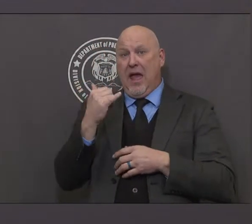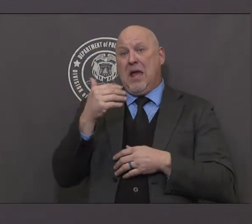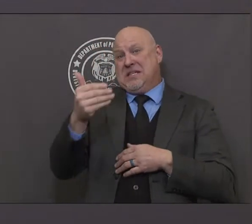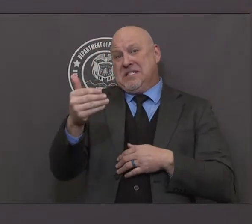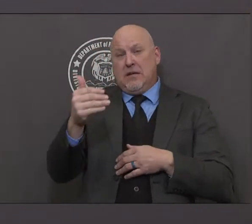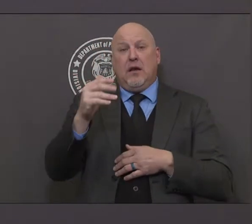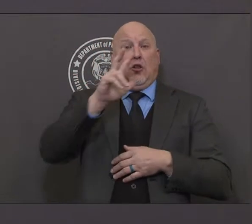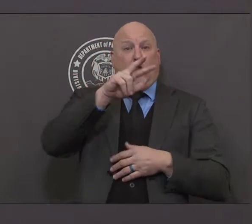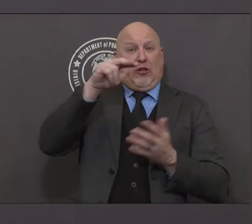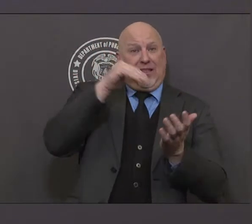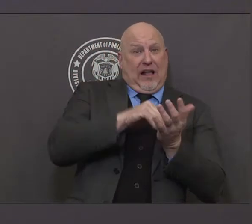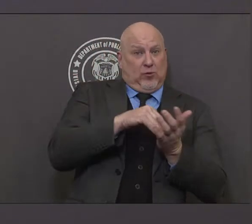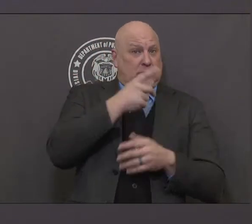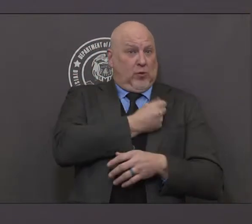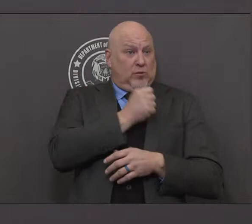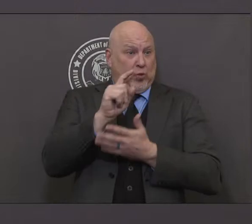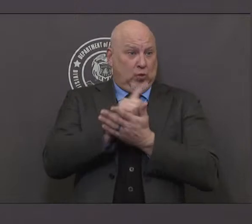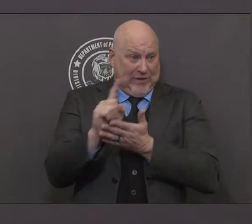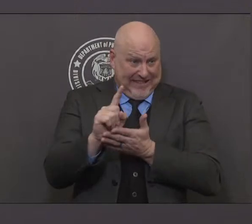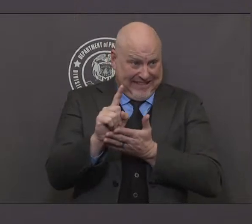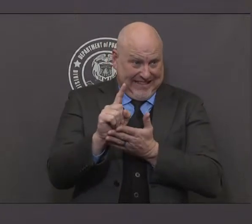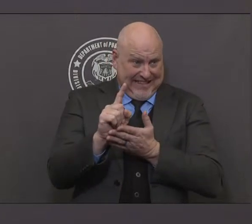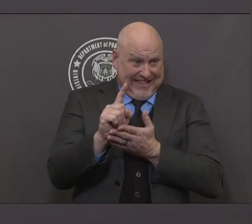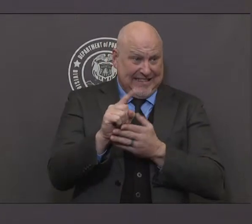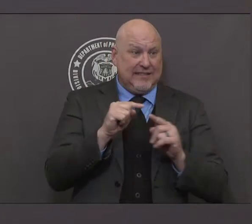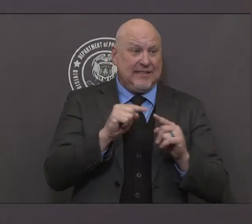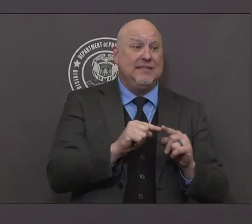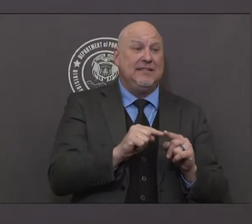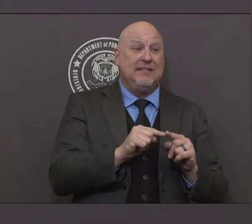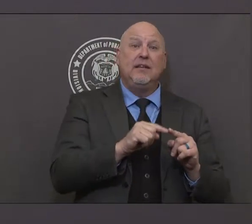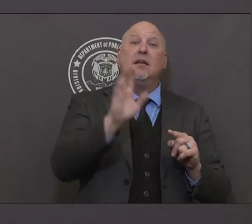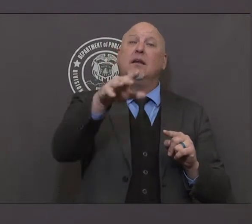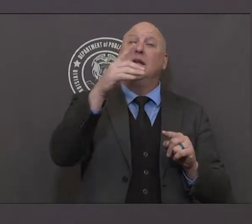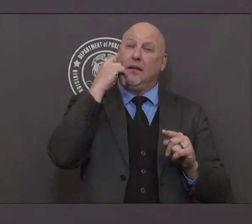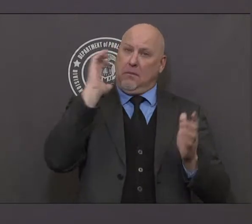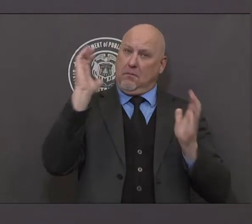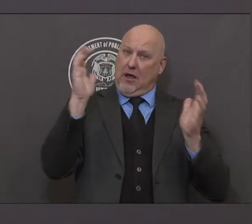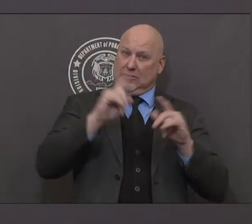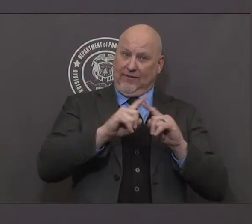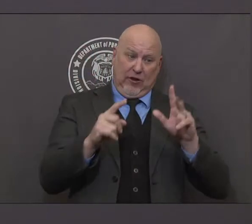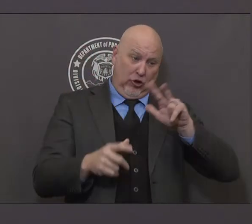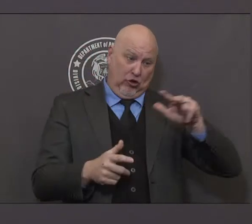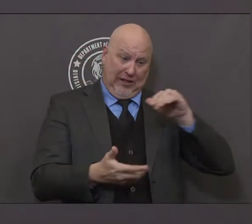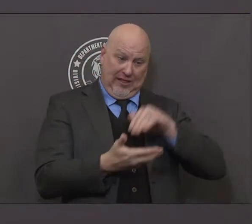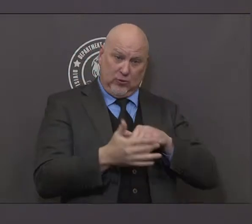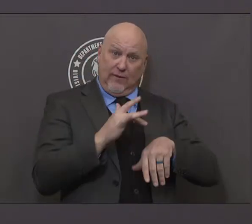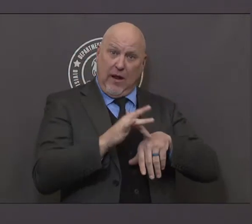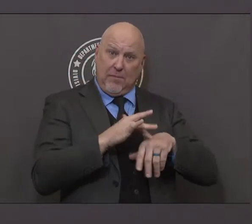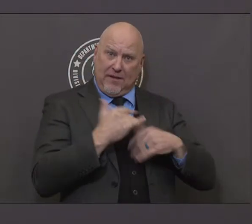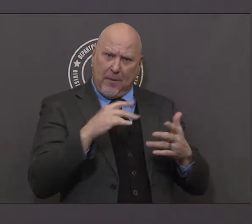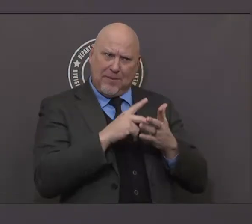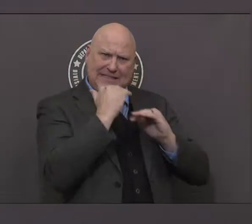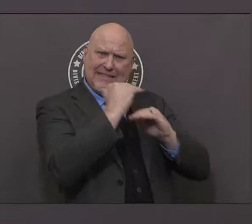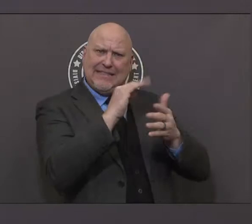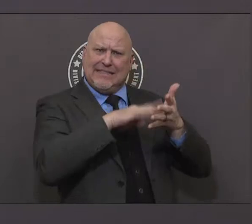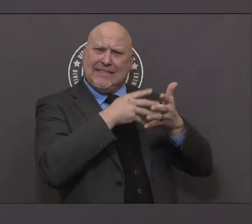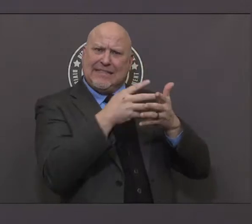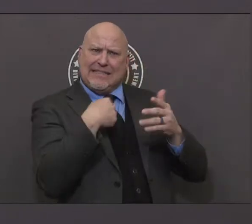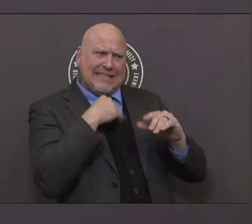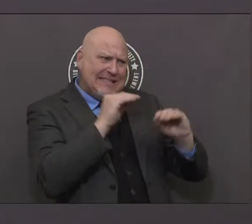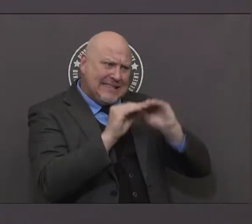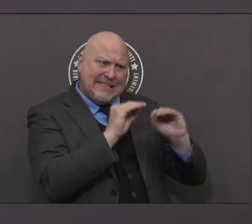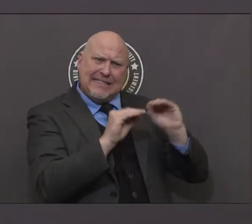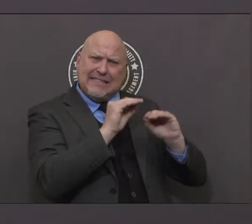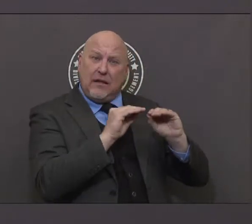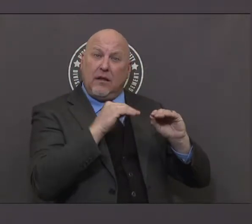expansion in the different partners that we will be working with. We are in the process right now of reaching out to those partners. We